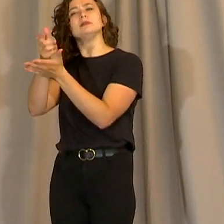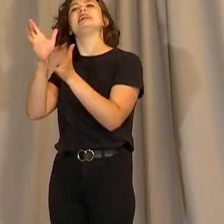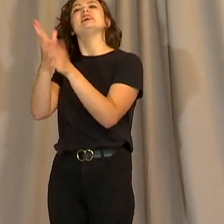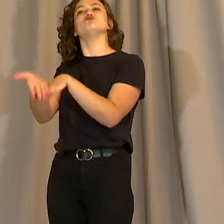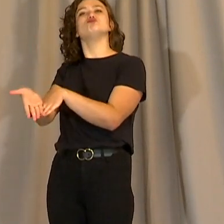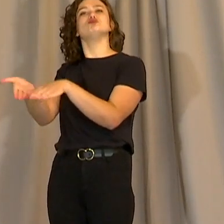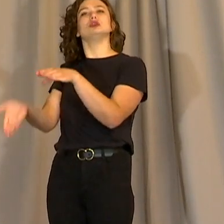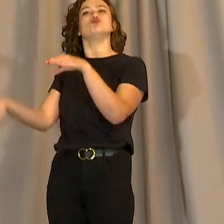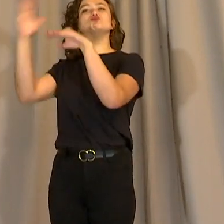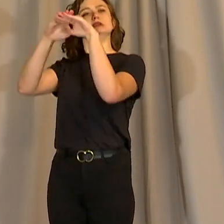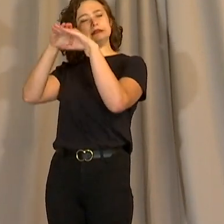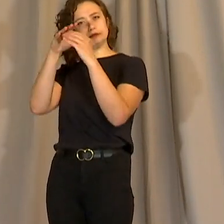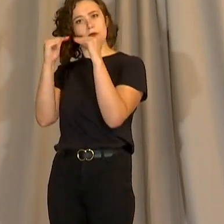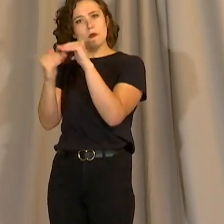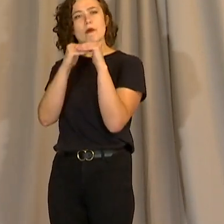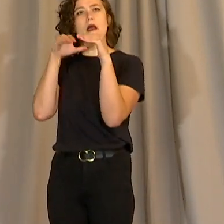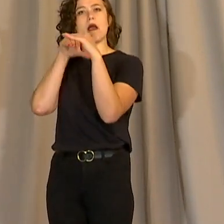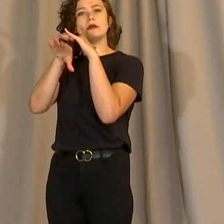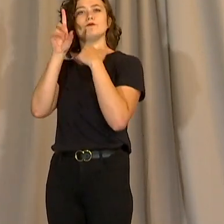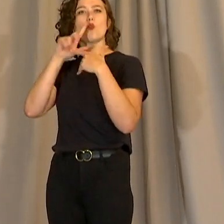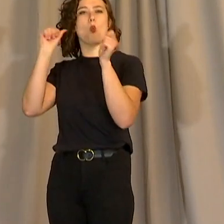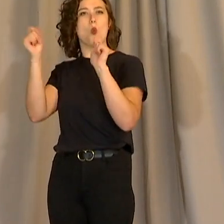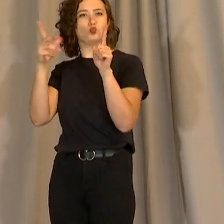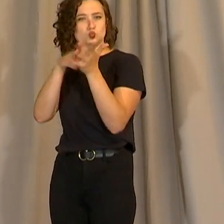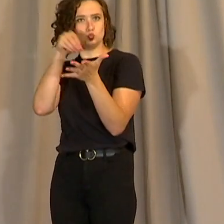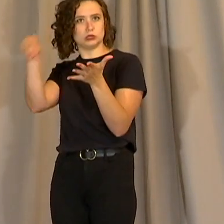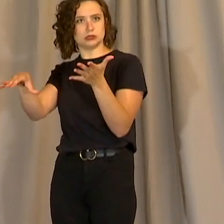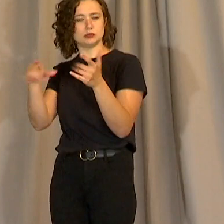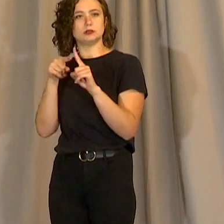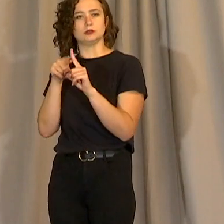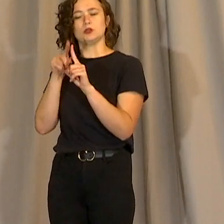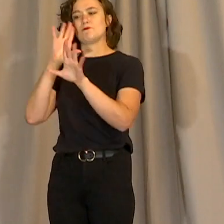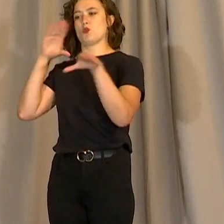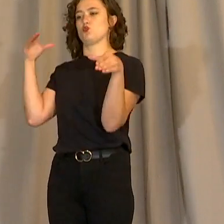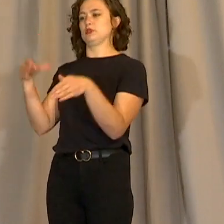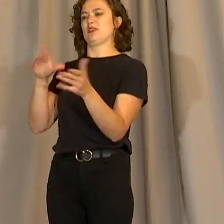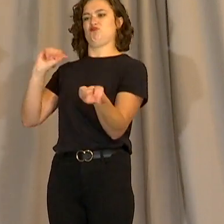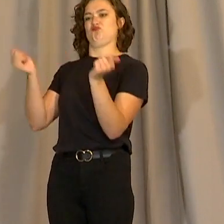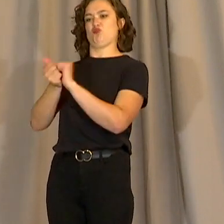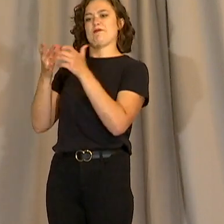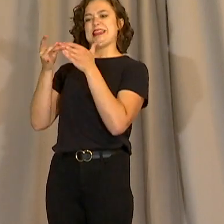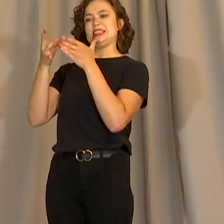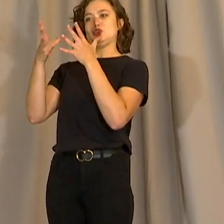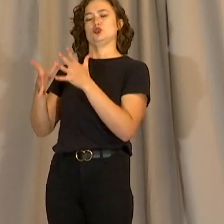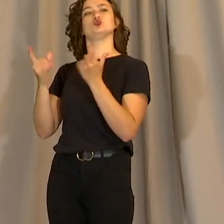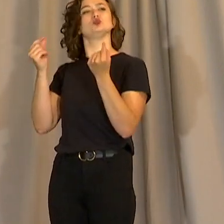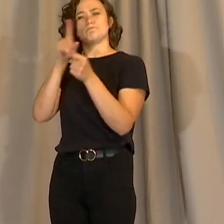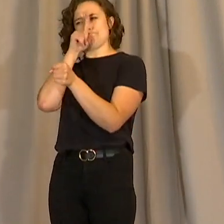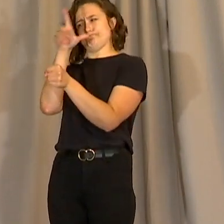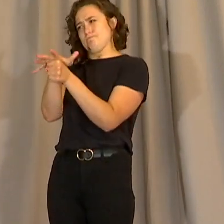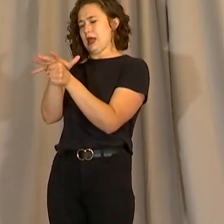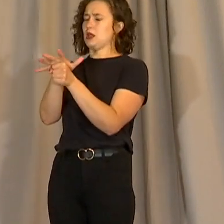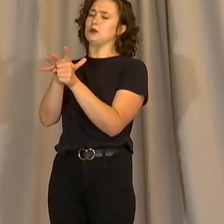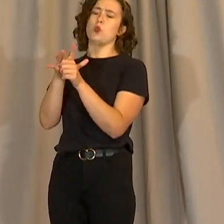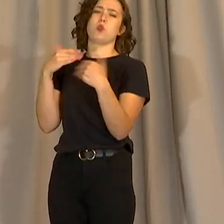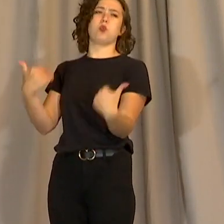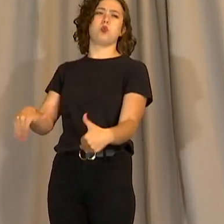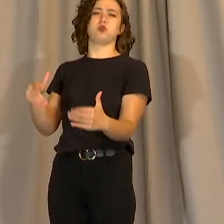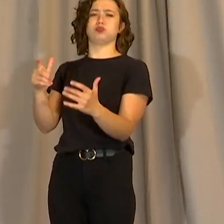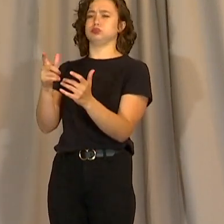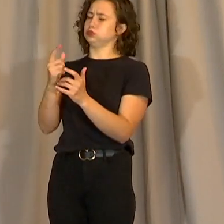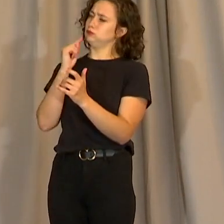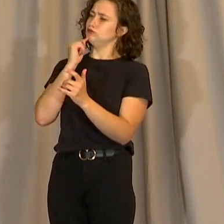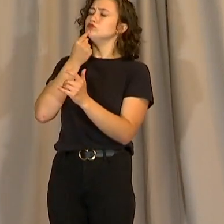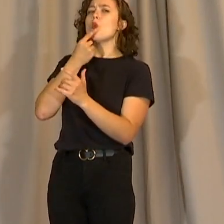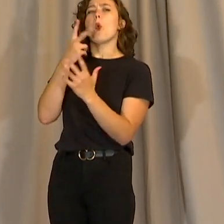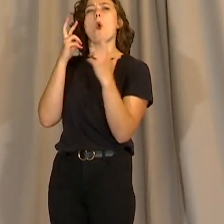all students. With a focus on developing transformative leaders committed to radical hope and love, she has taught and